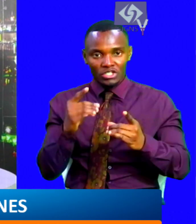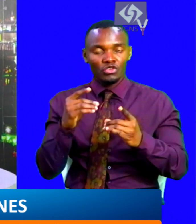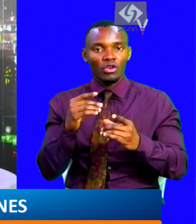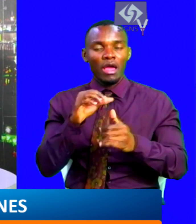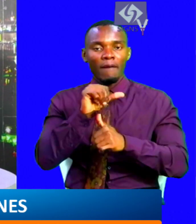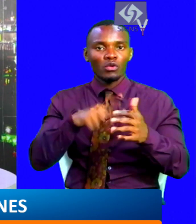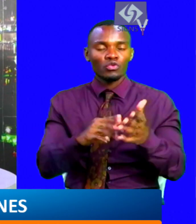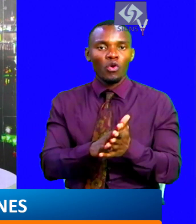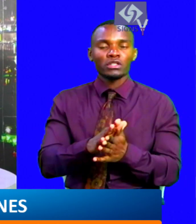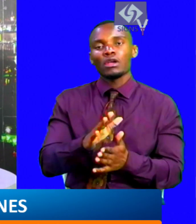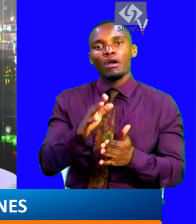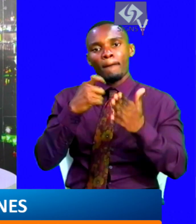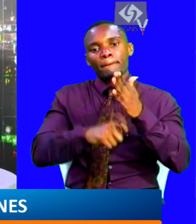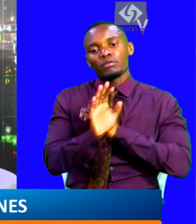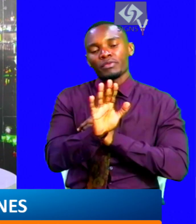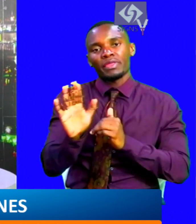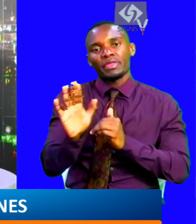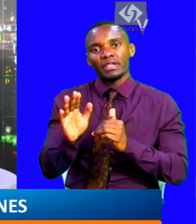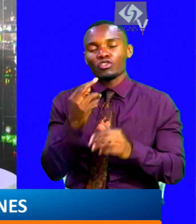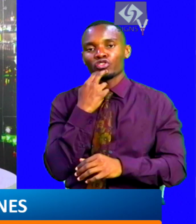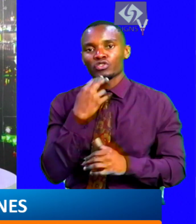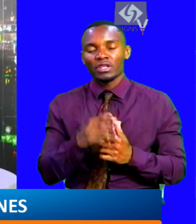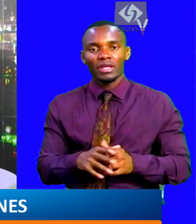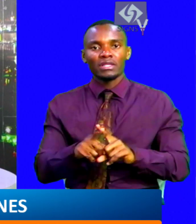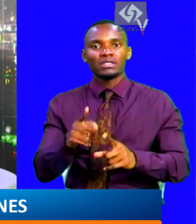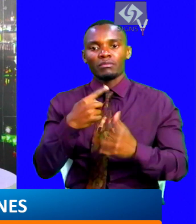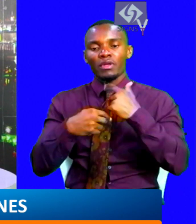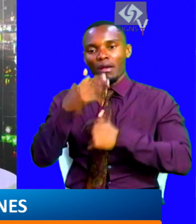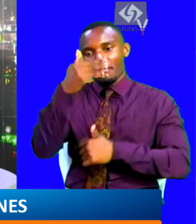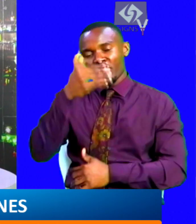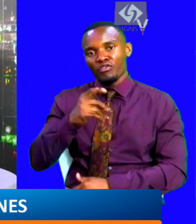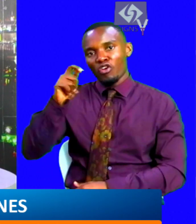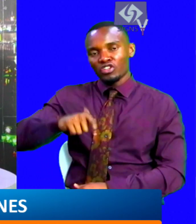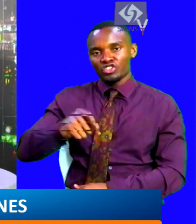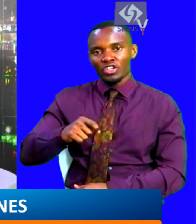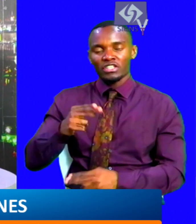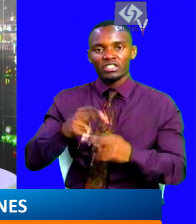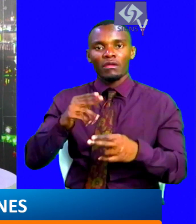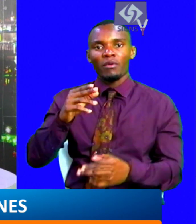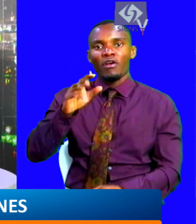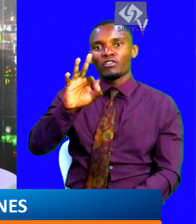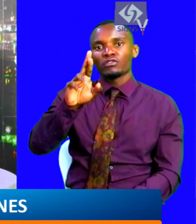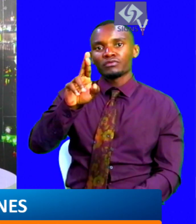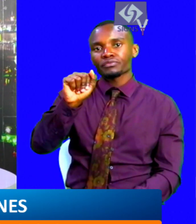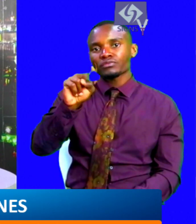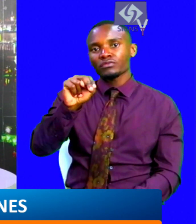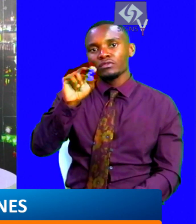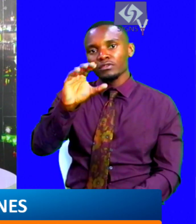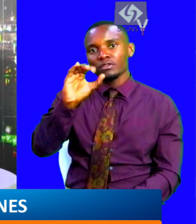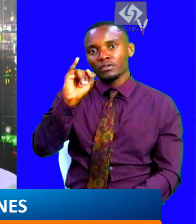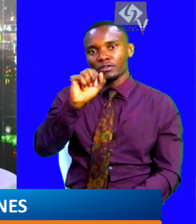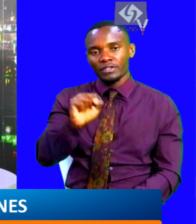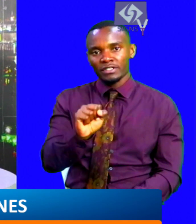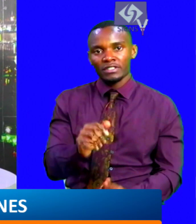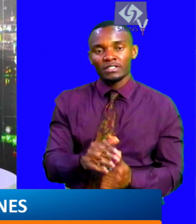court. Now, former Mungiki leader Maina Njenga, who was finally arraigned after 5 days in police cells, will spend another night in